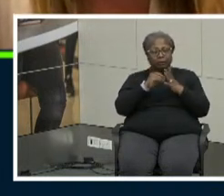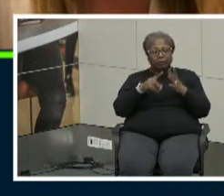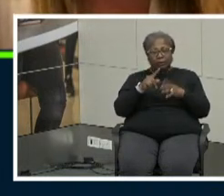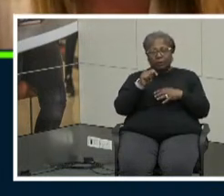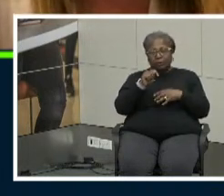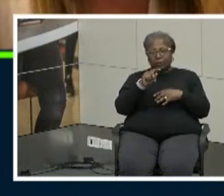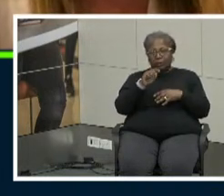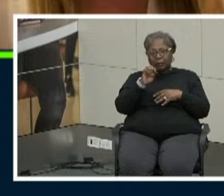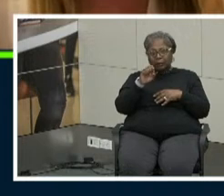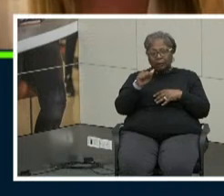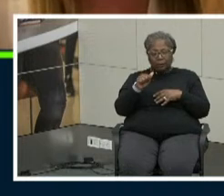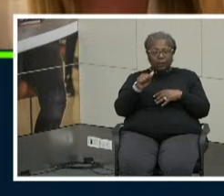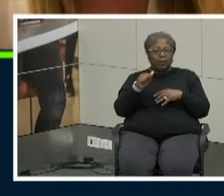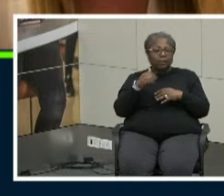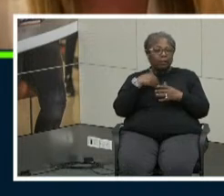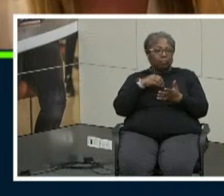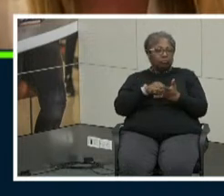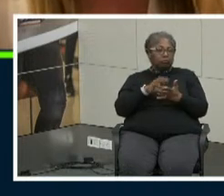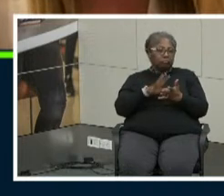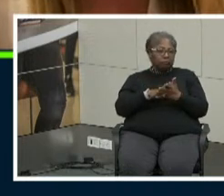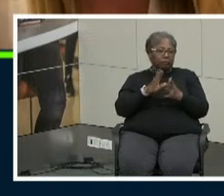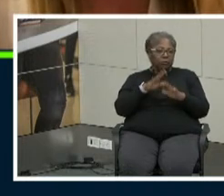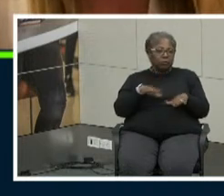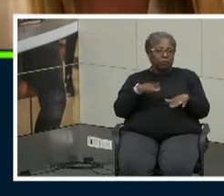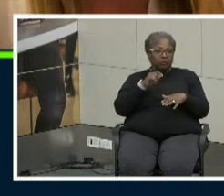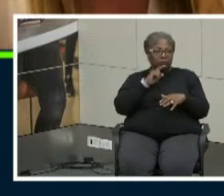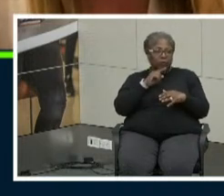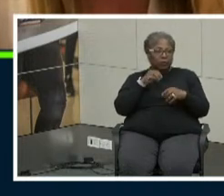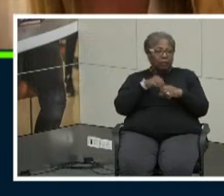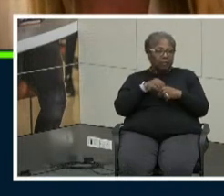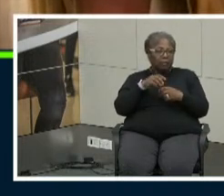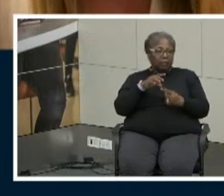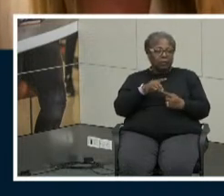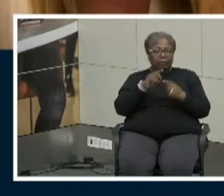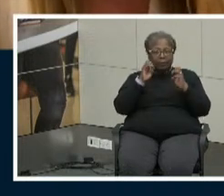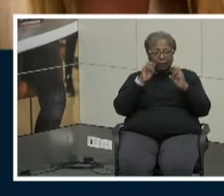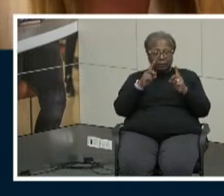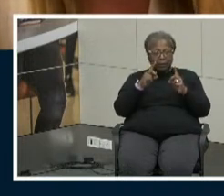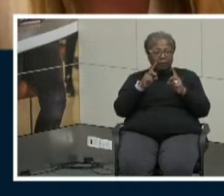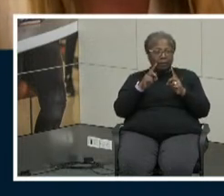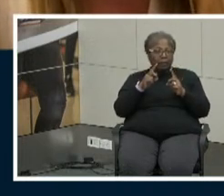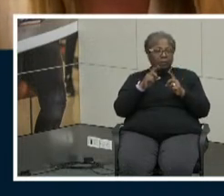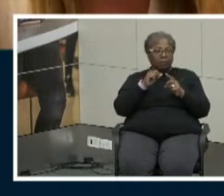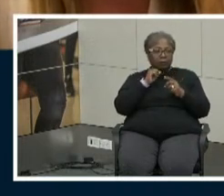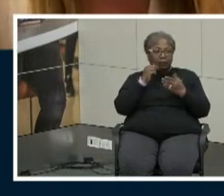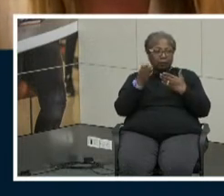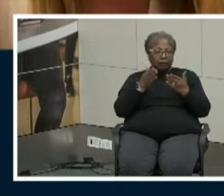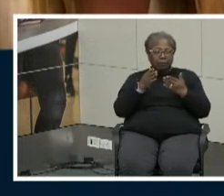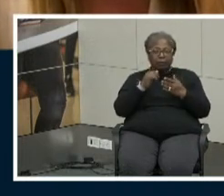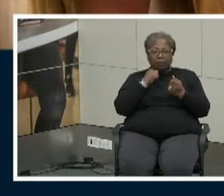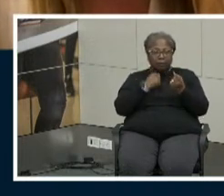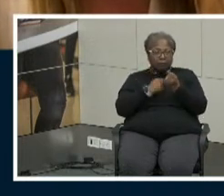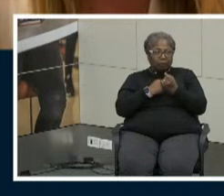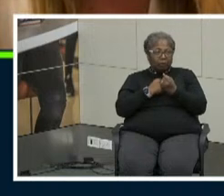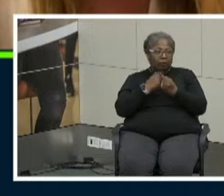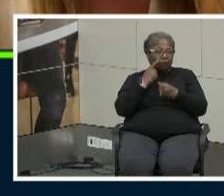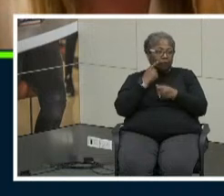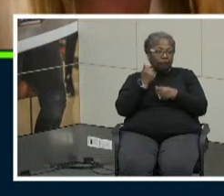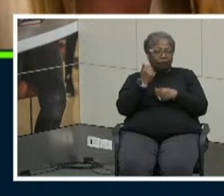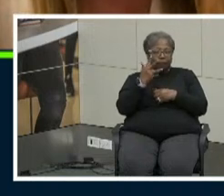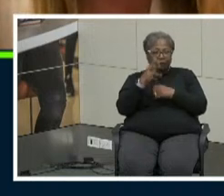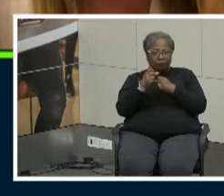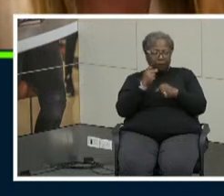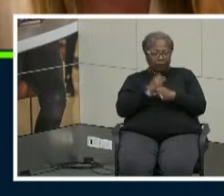tea has extensively documented how children relying on our special education have been underserved and underfunded for at least 15